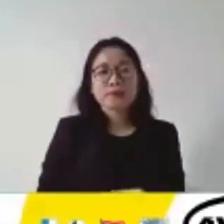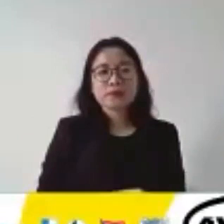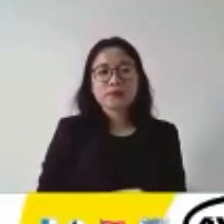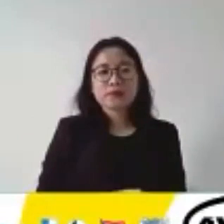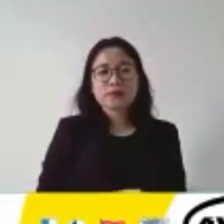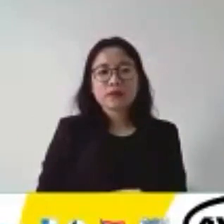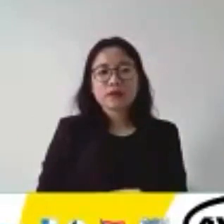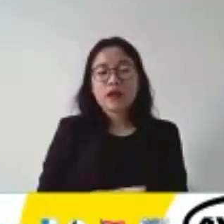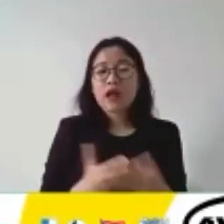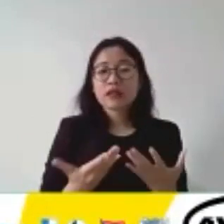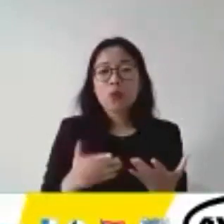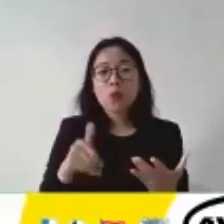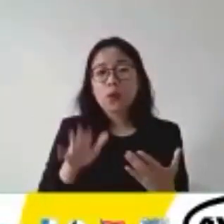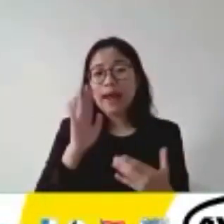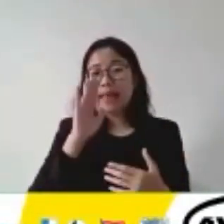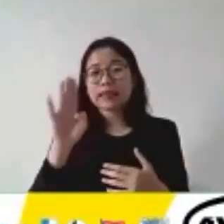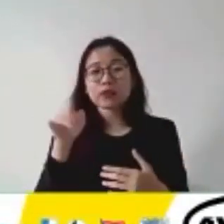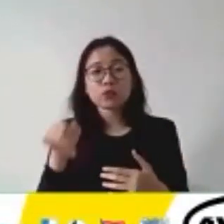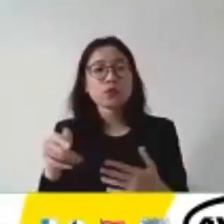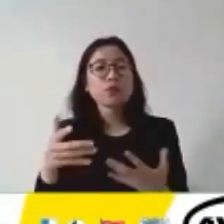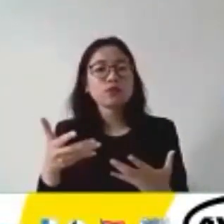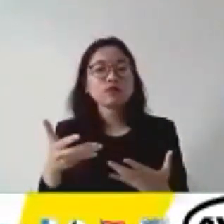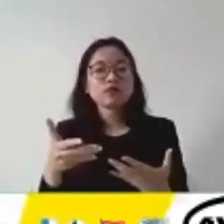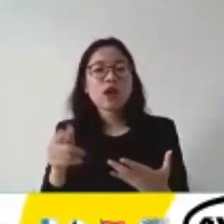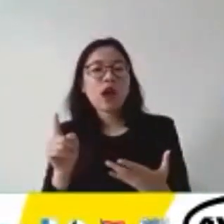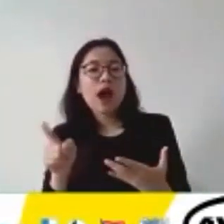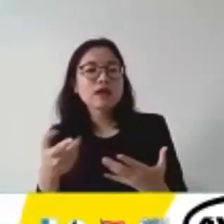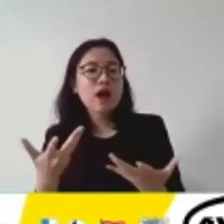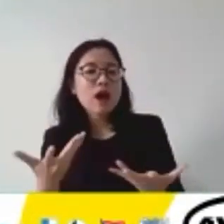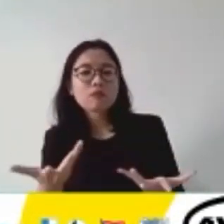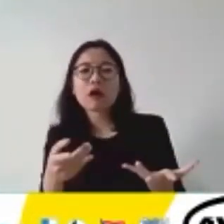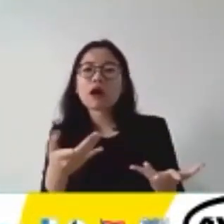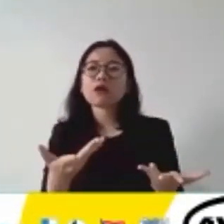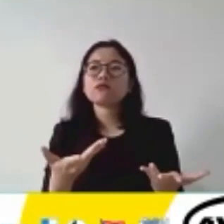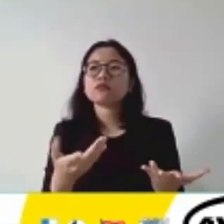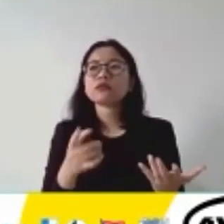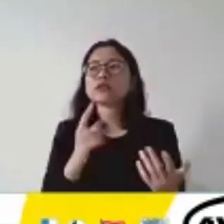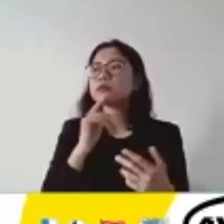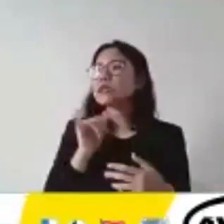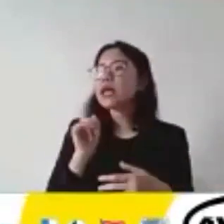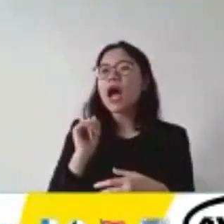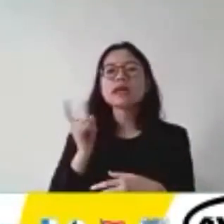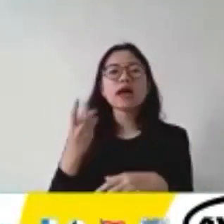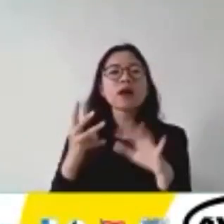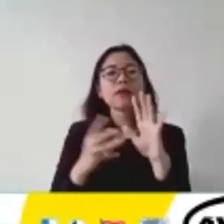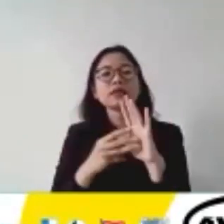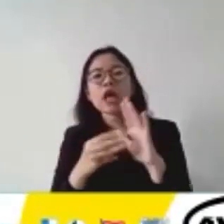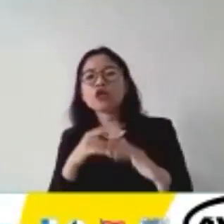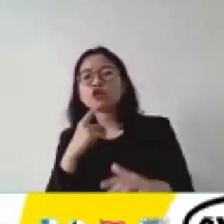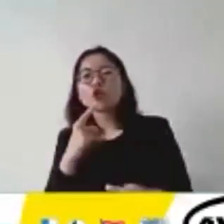or problems with the newborn. In children, we think the problems might be due to